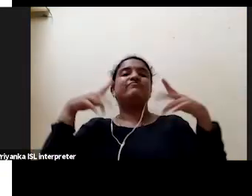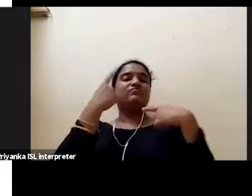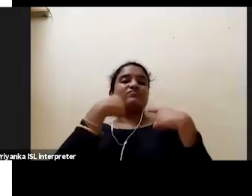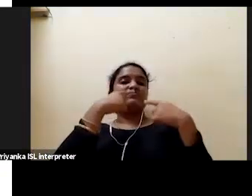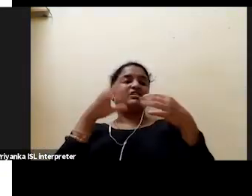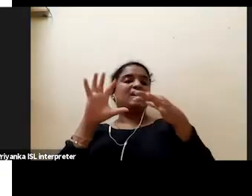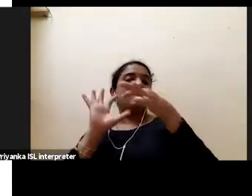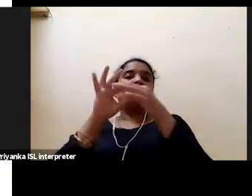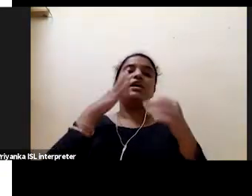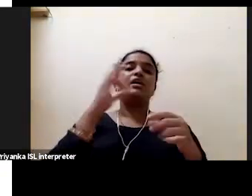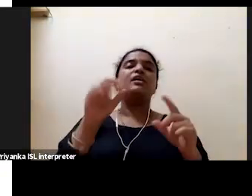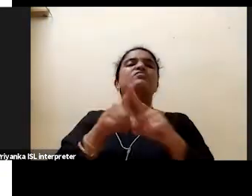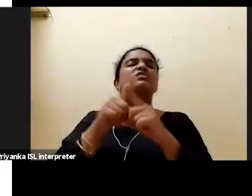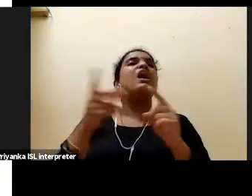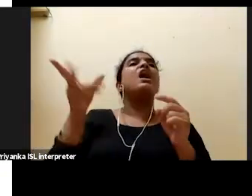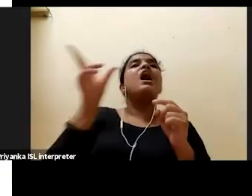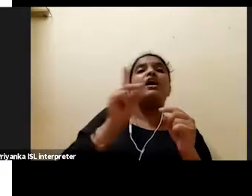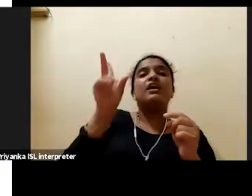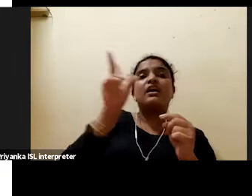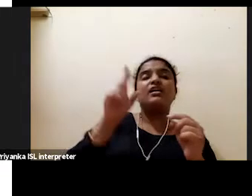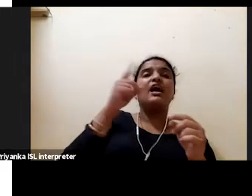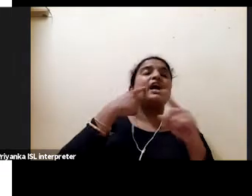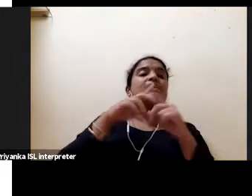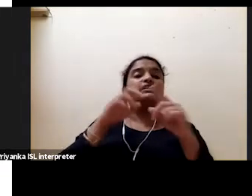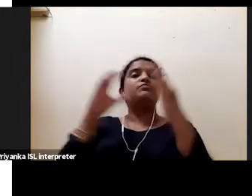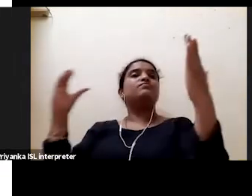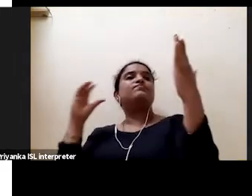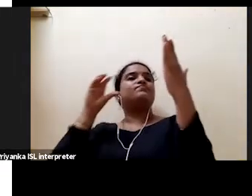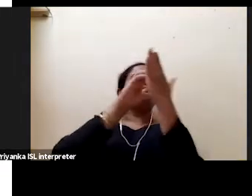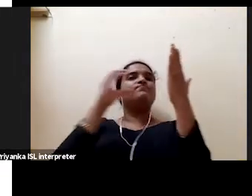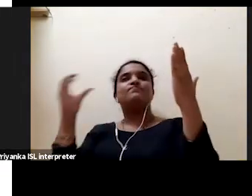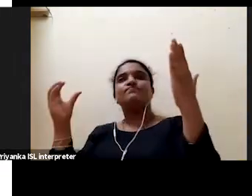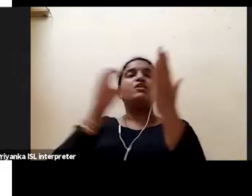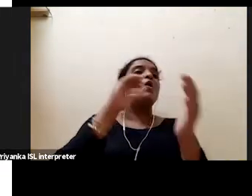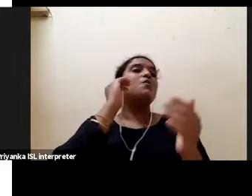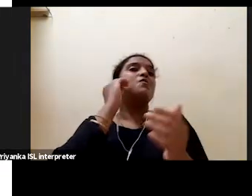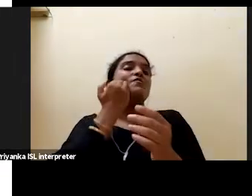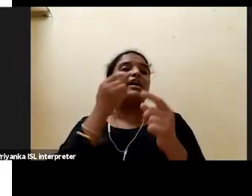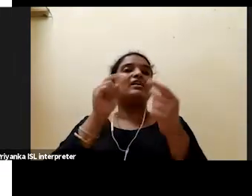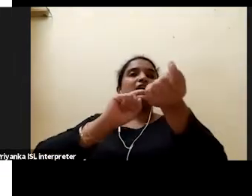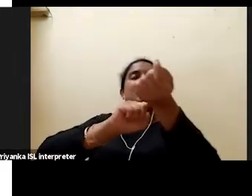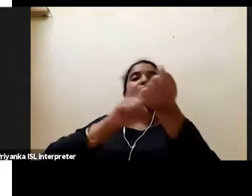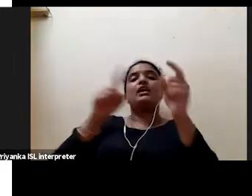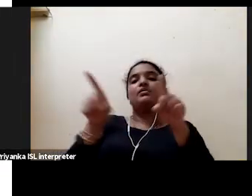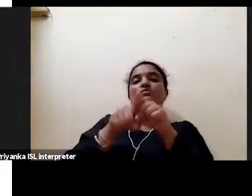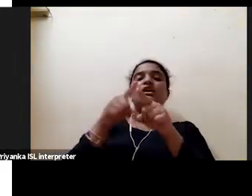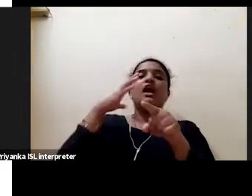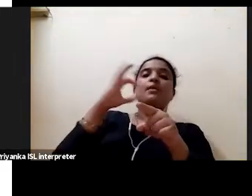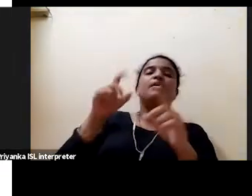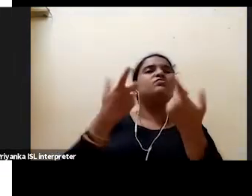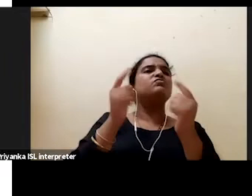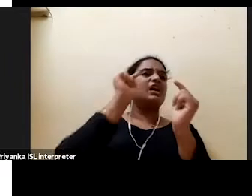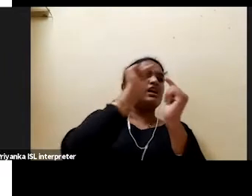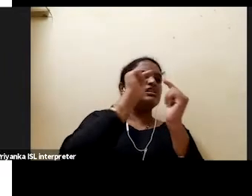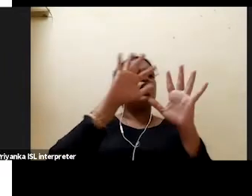need to decide on your frequency of posting, because if you are I'm talking about both Instagram and blog here. You need to